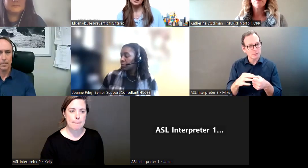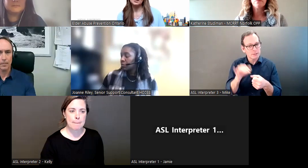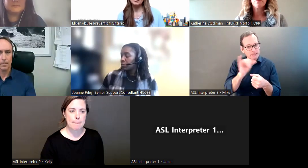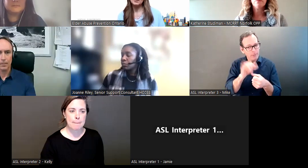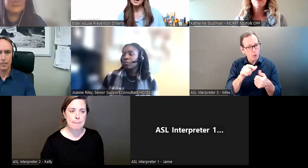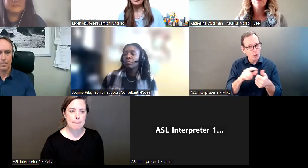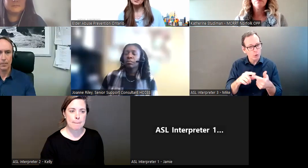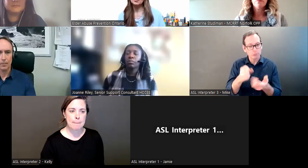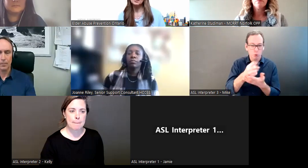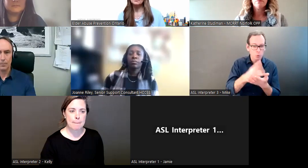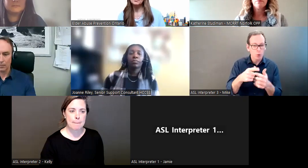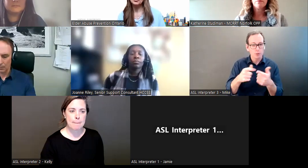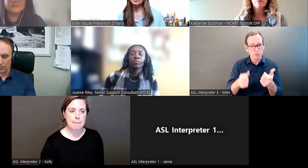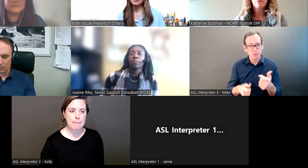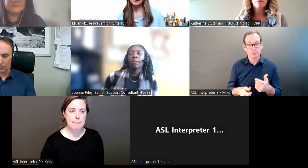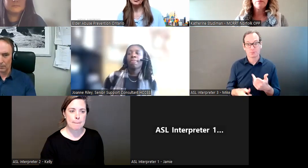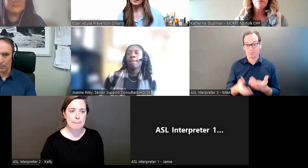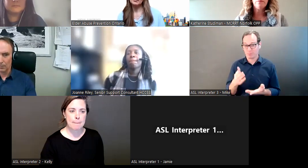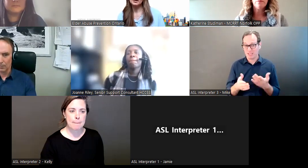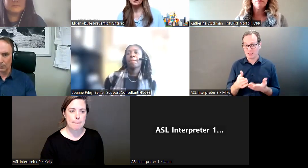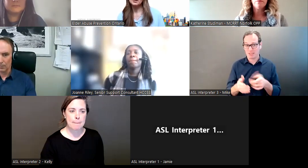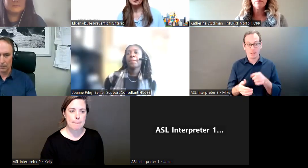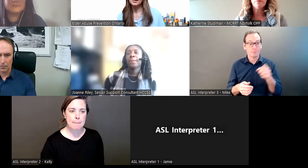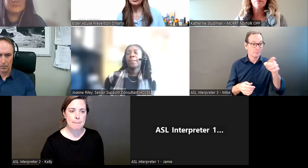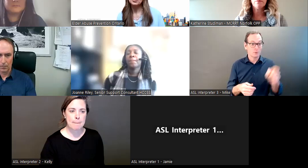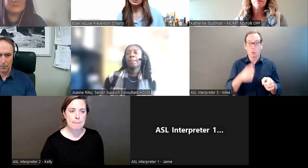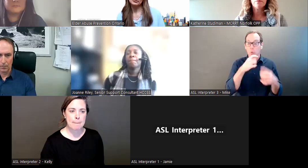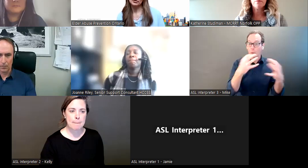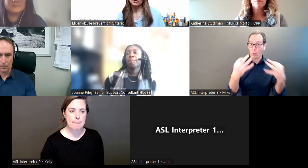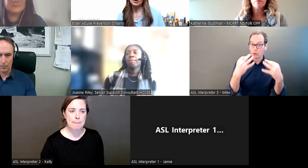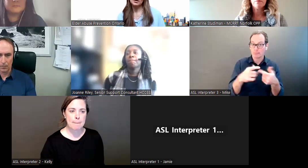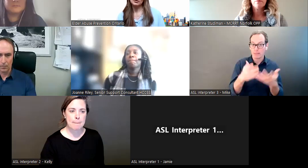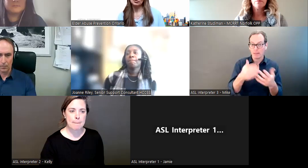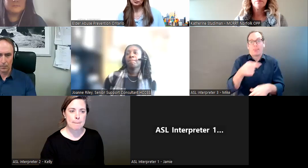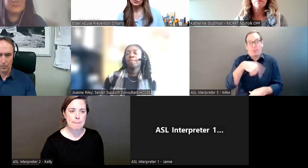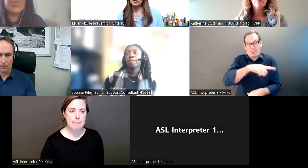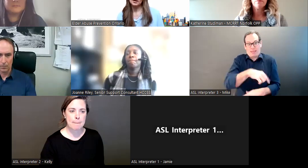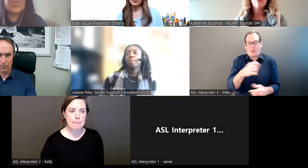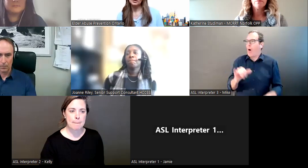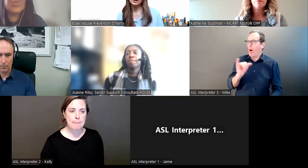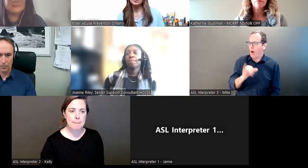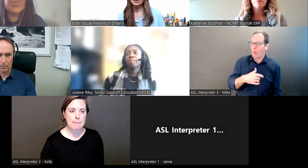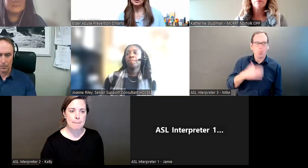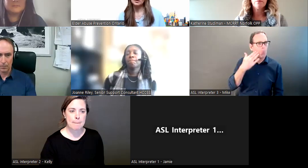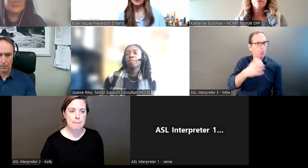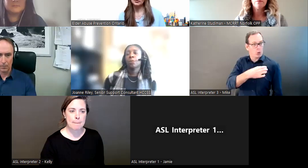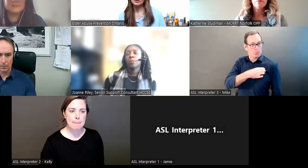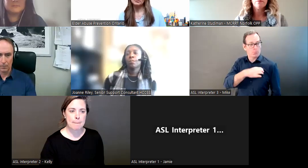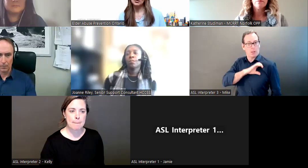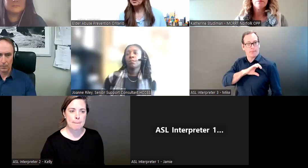joining us today can maybe tap into people within their area that if they have a concern for an older person, how they would connect